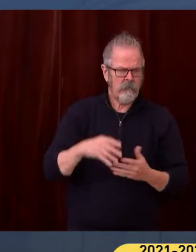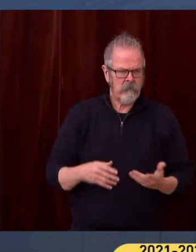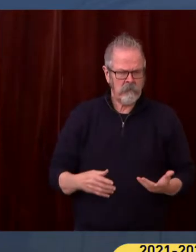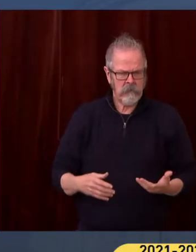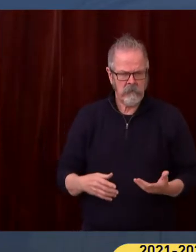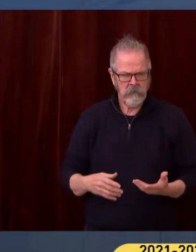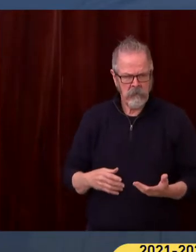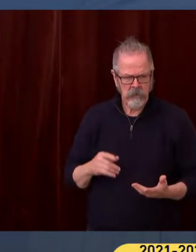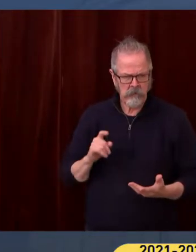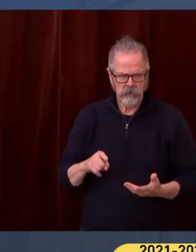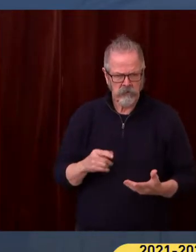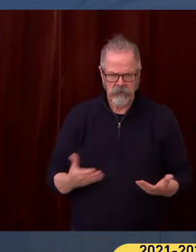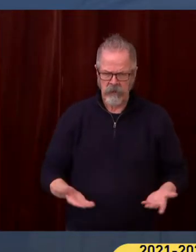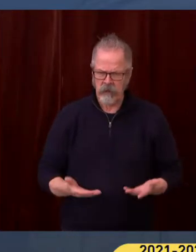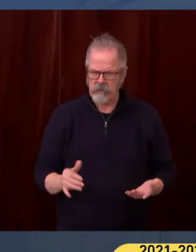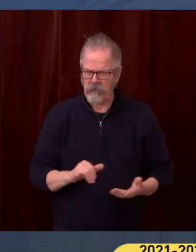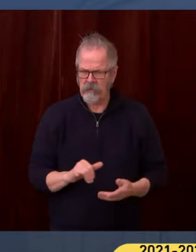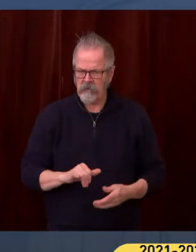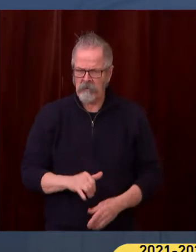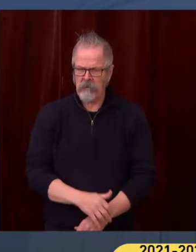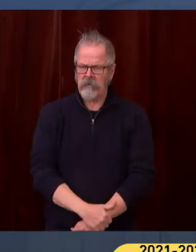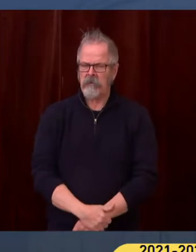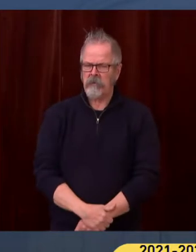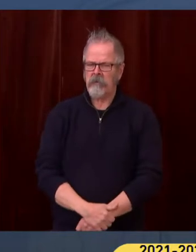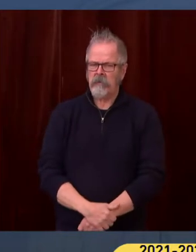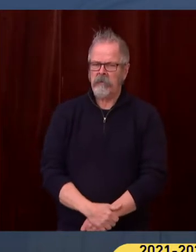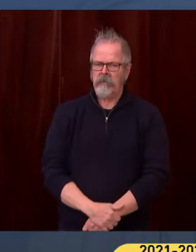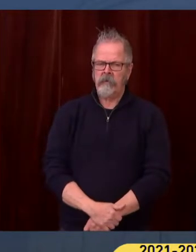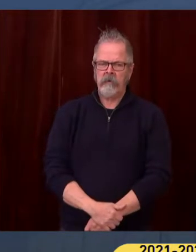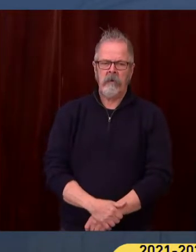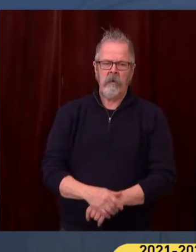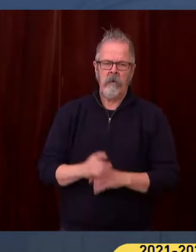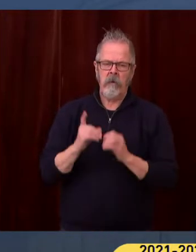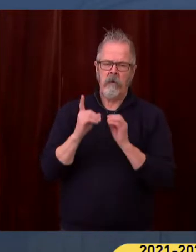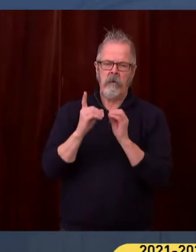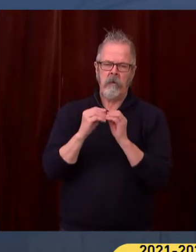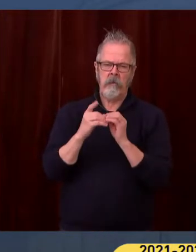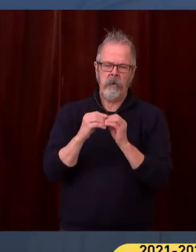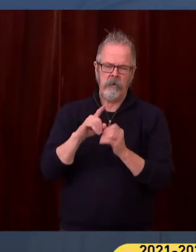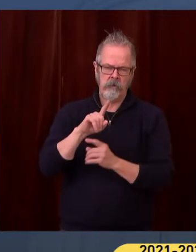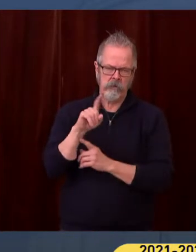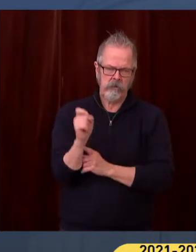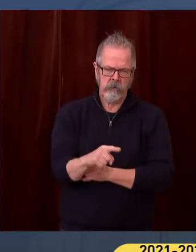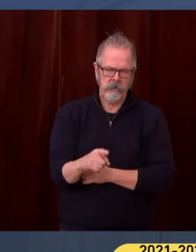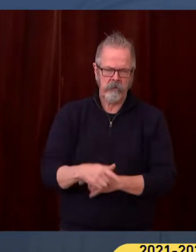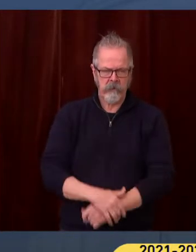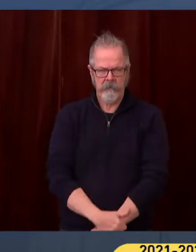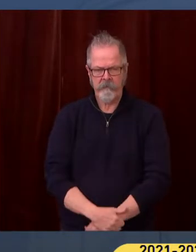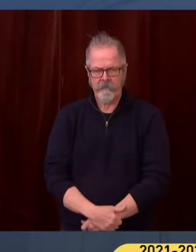I think we've got time for one more question. We'll go to John Ryan with KUOW. Go ahead, John.